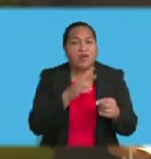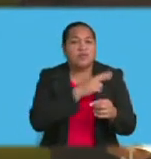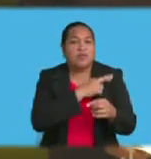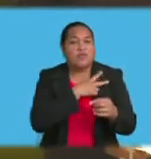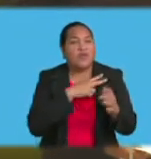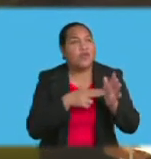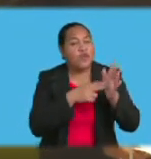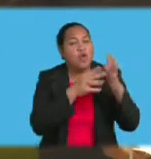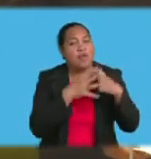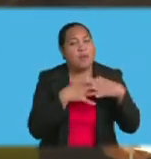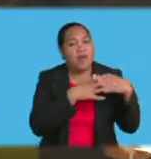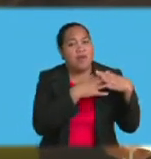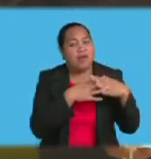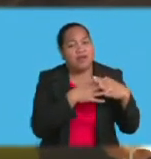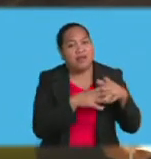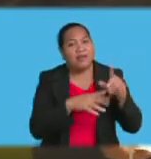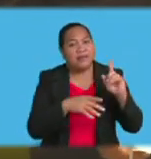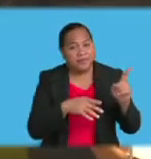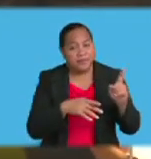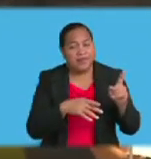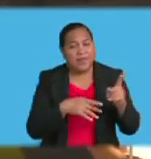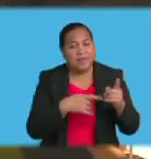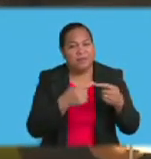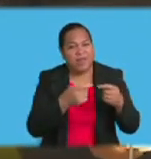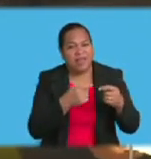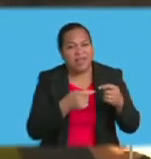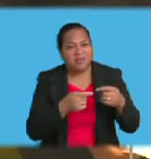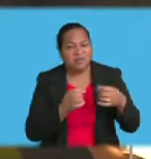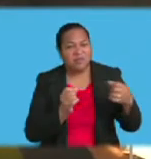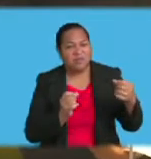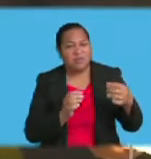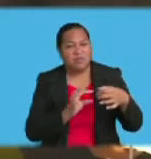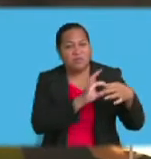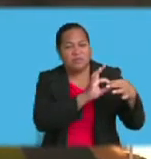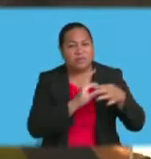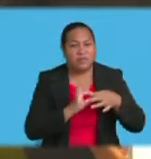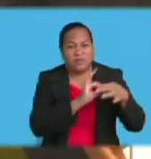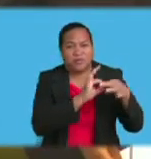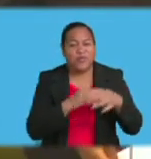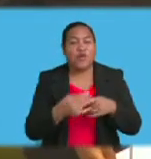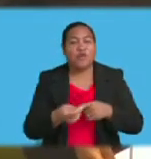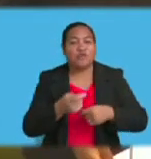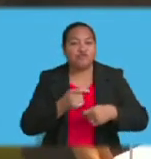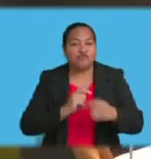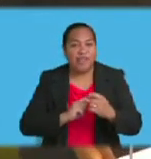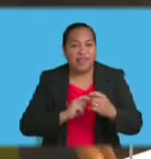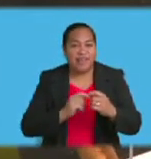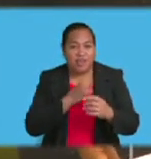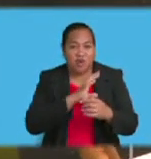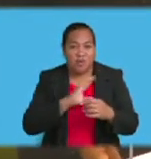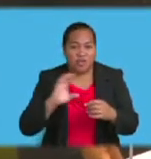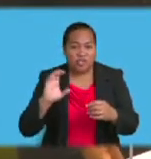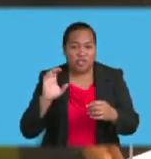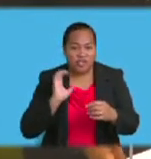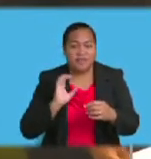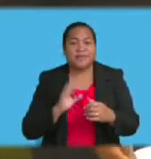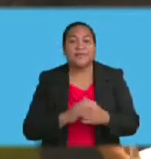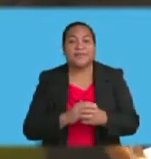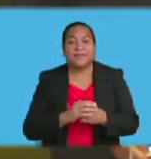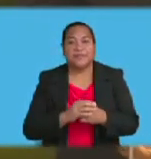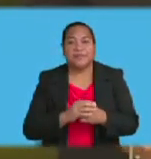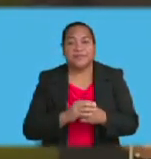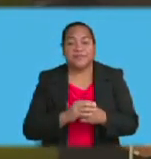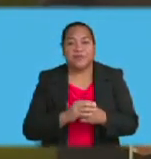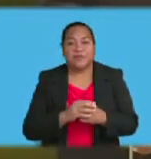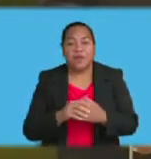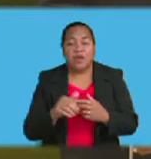market. And this brings a network of Fijian trade commissions around the world to 5. With